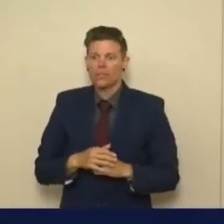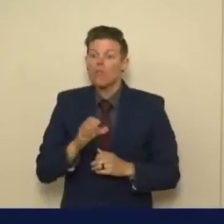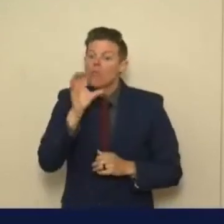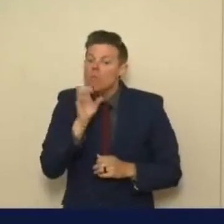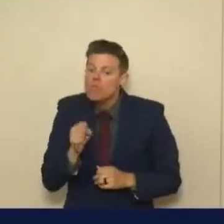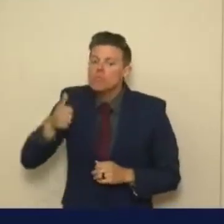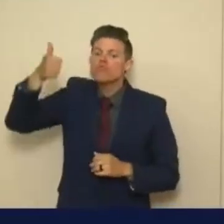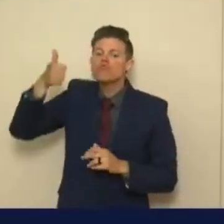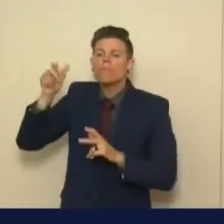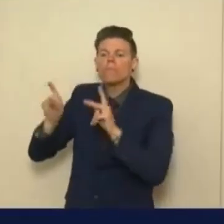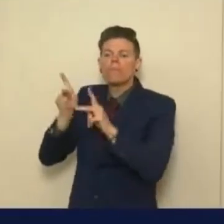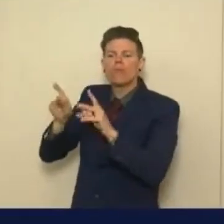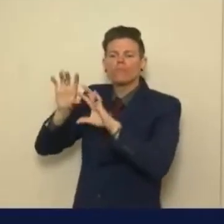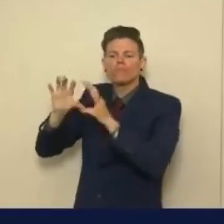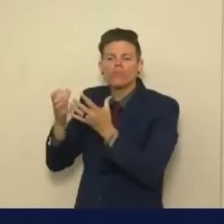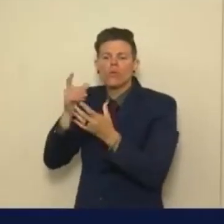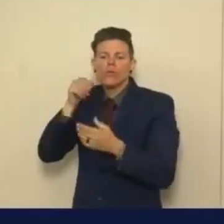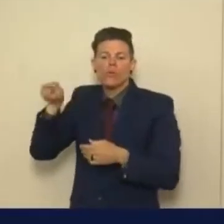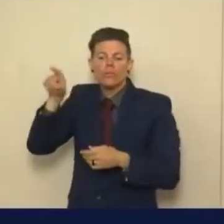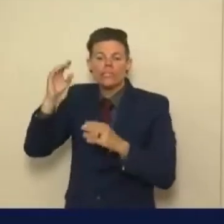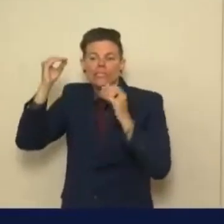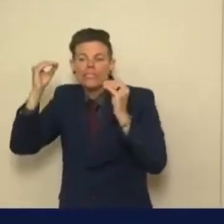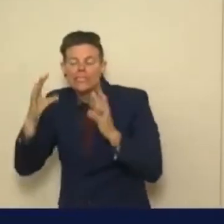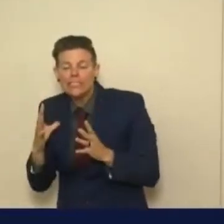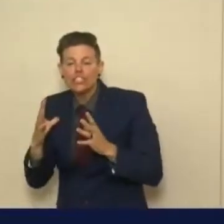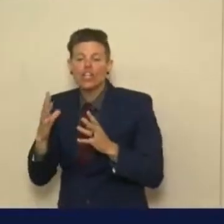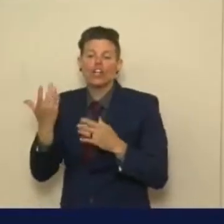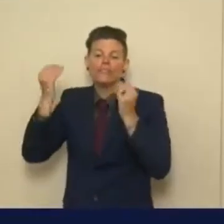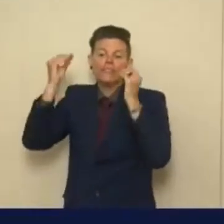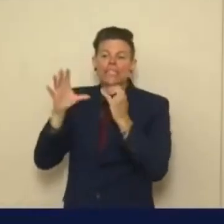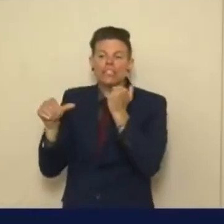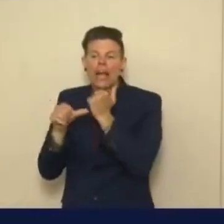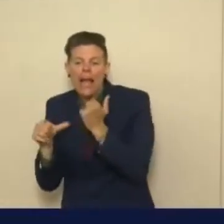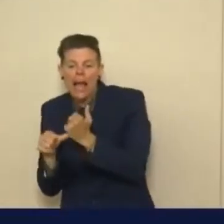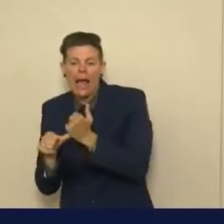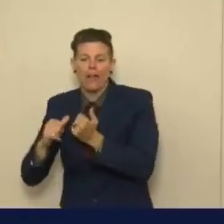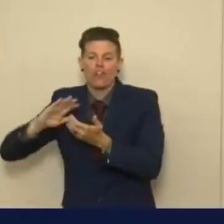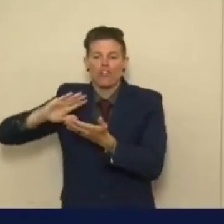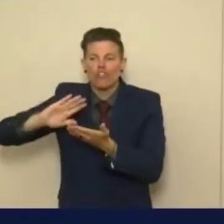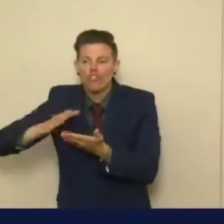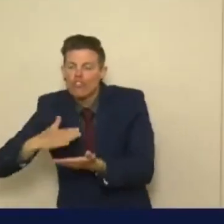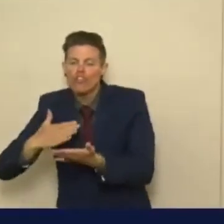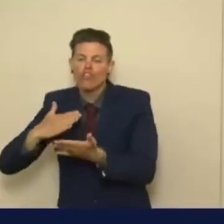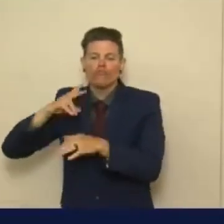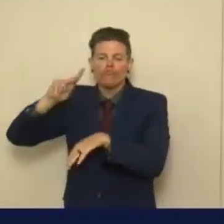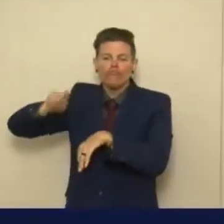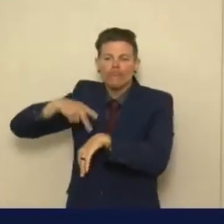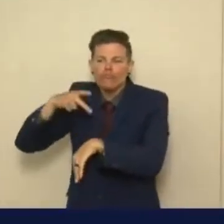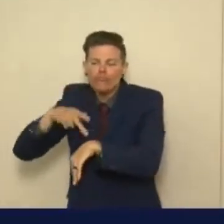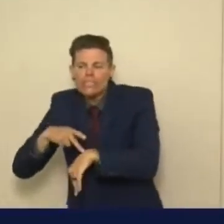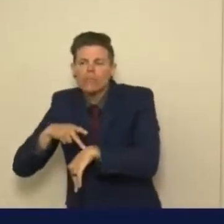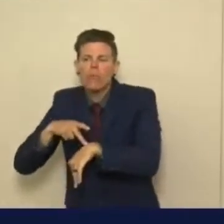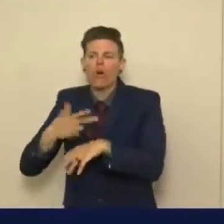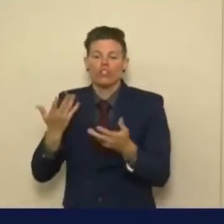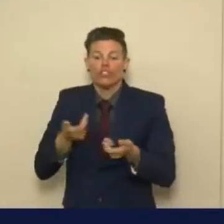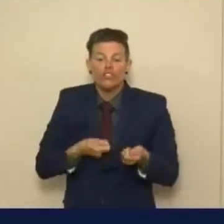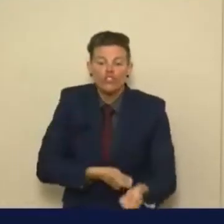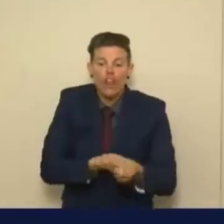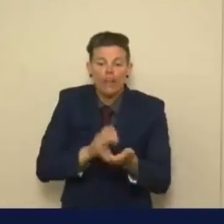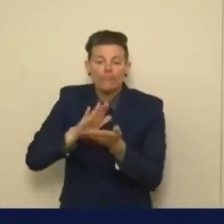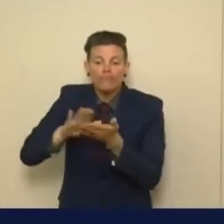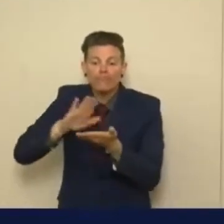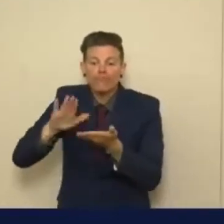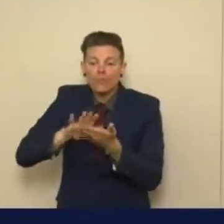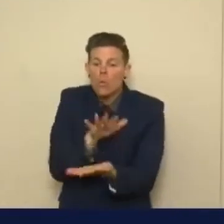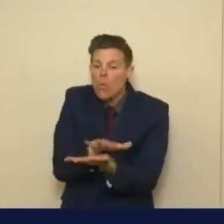teachers, your teacher aides, the folks who are making meals, the principals and administrators, the custodians, everyone in